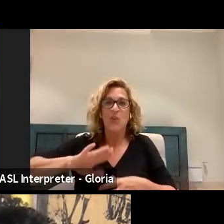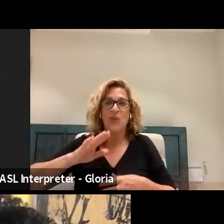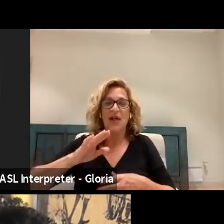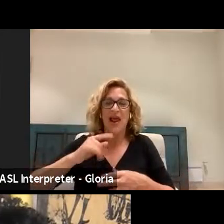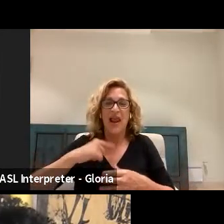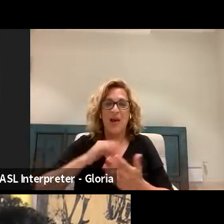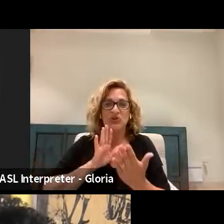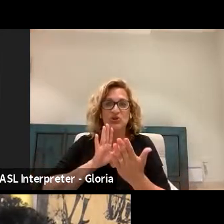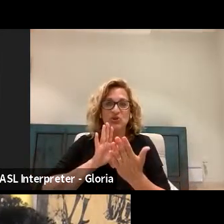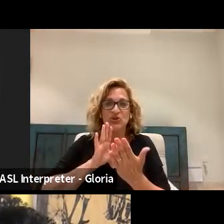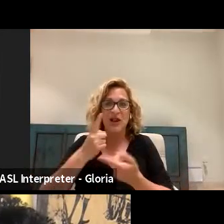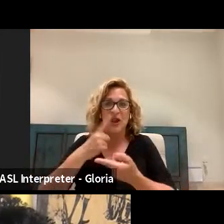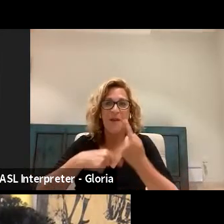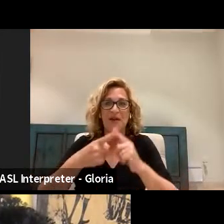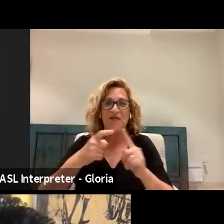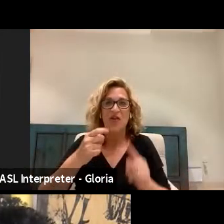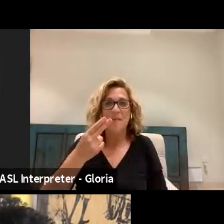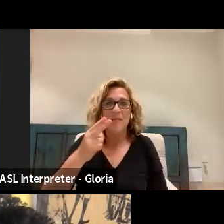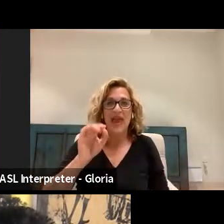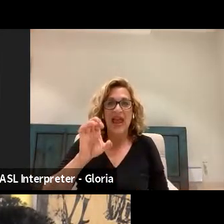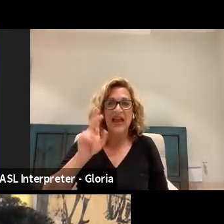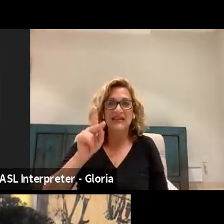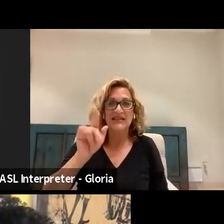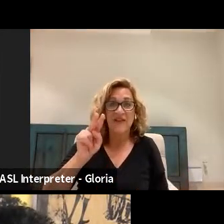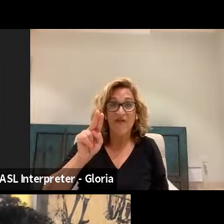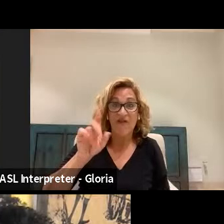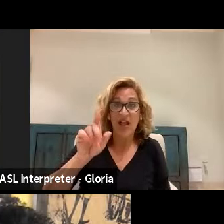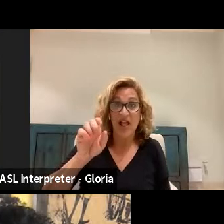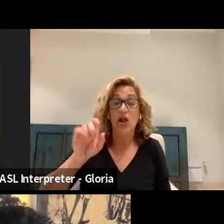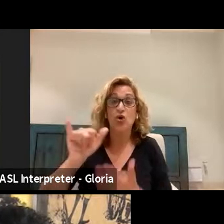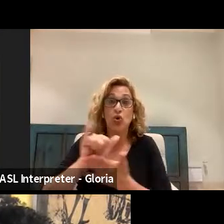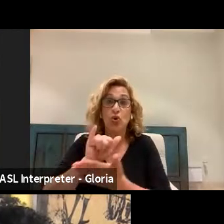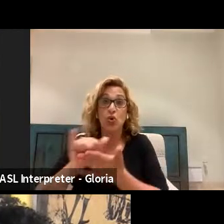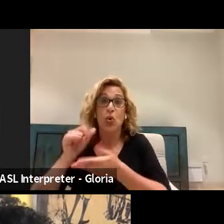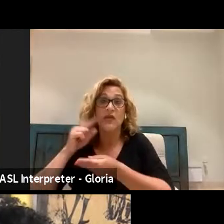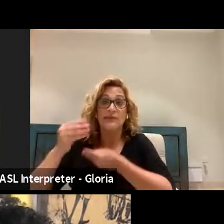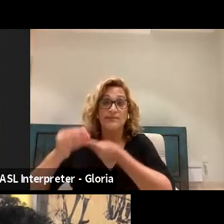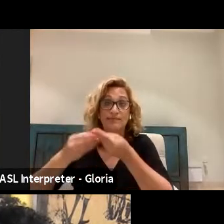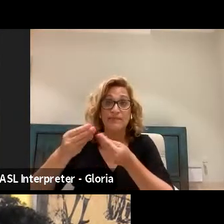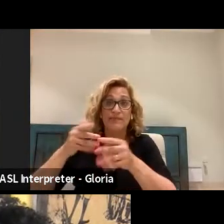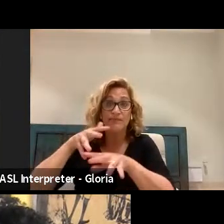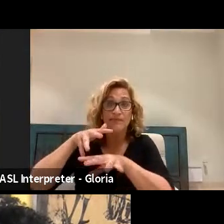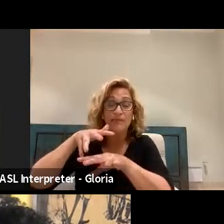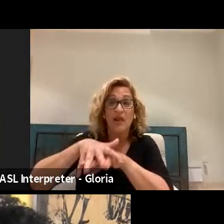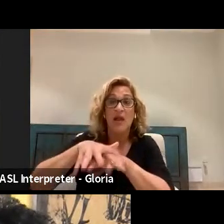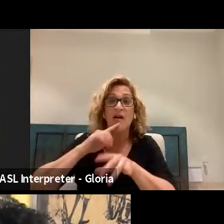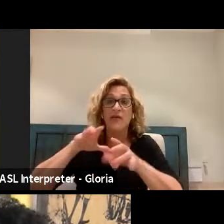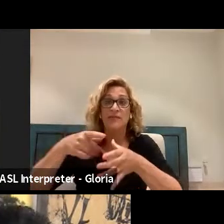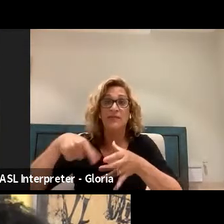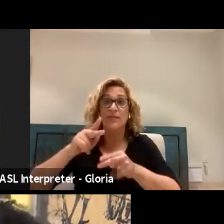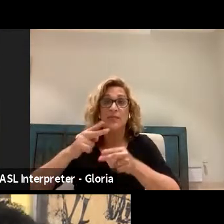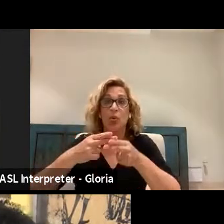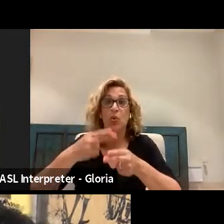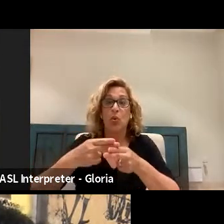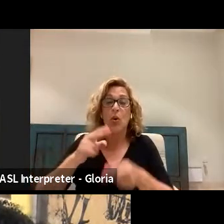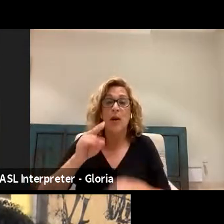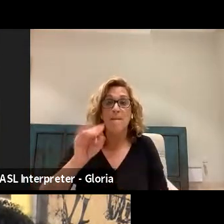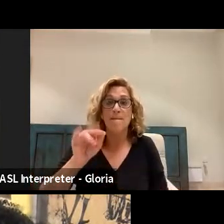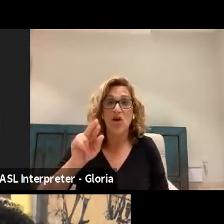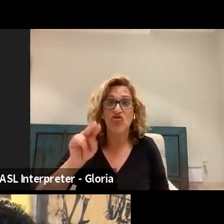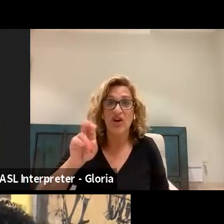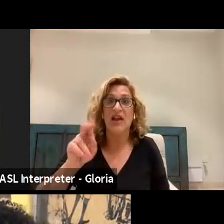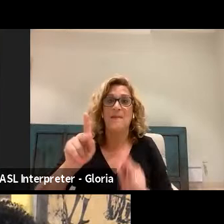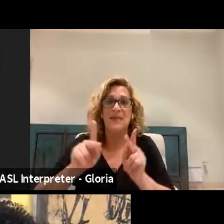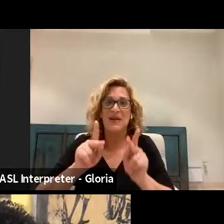in from Hicksville, New York, the ancestral, traditional, and unceded land of the Merrick people, along with